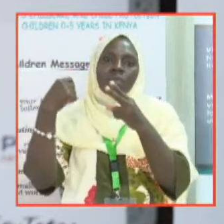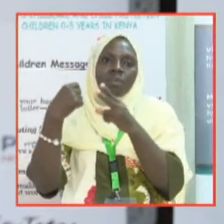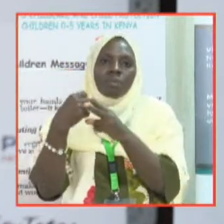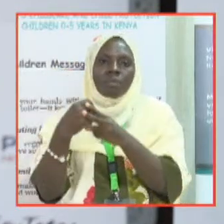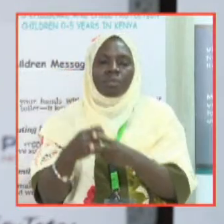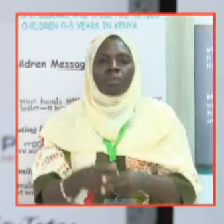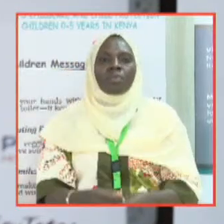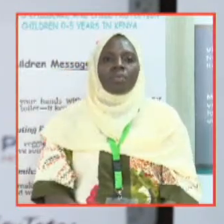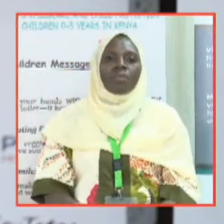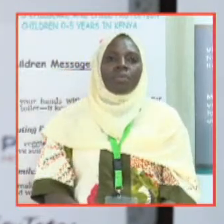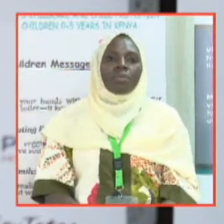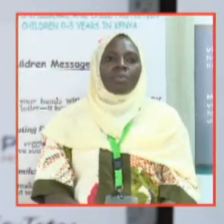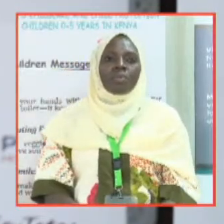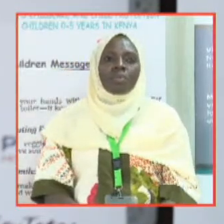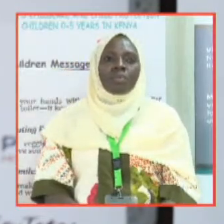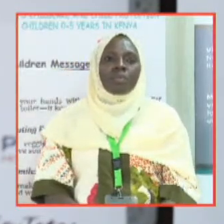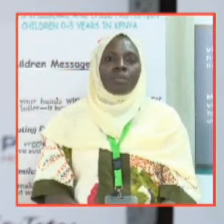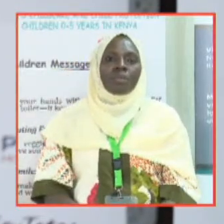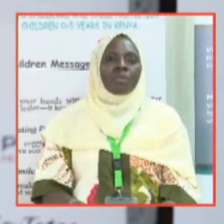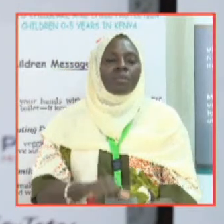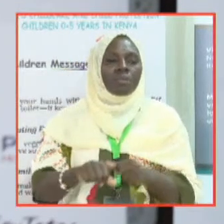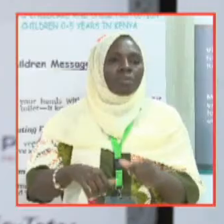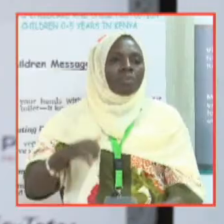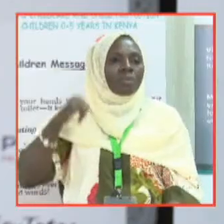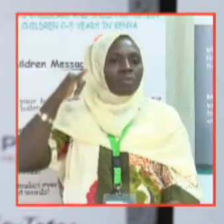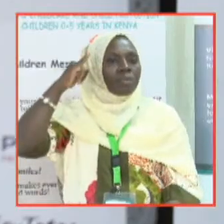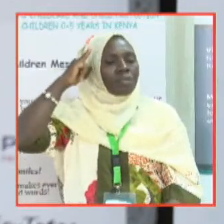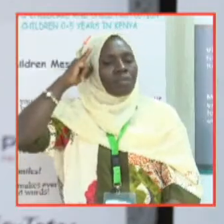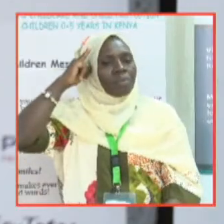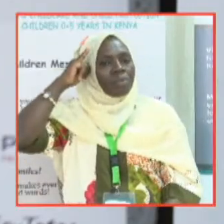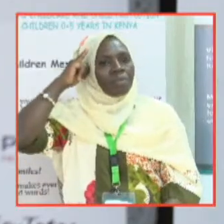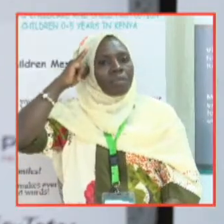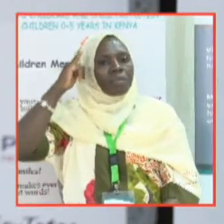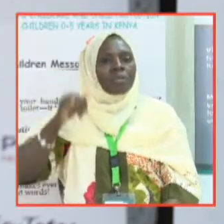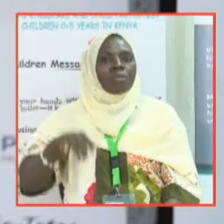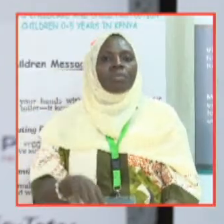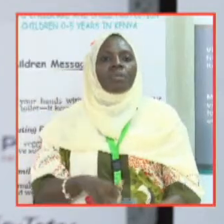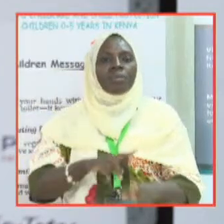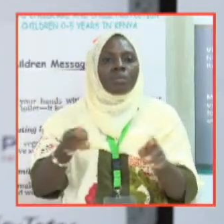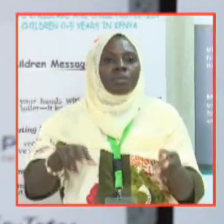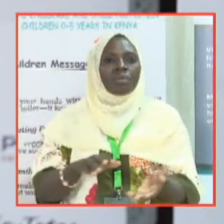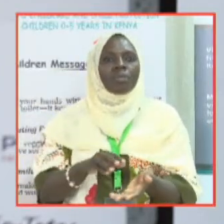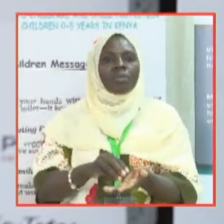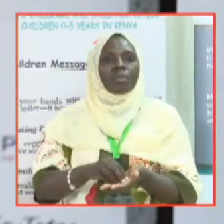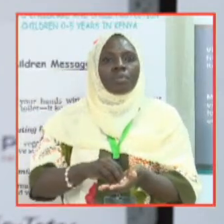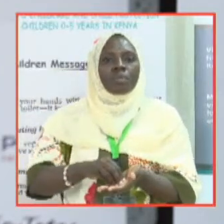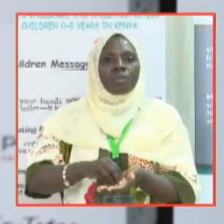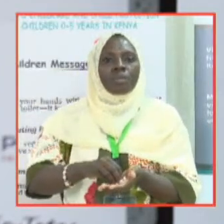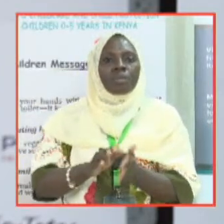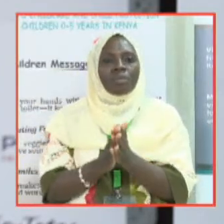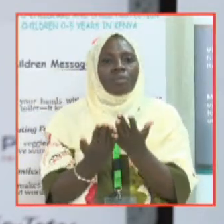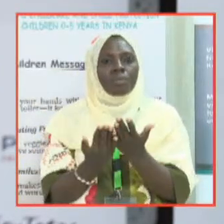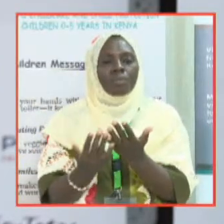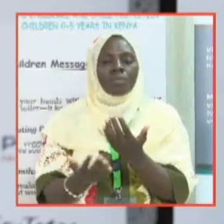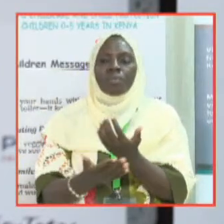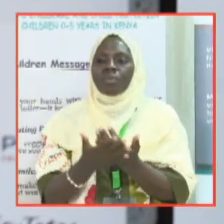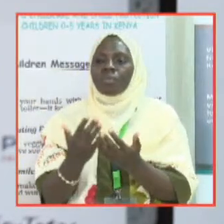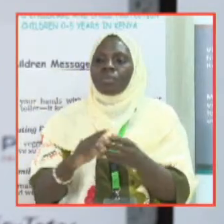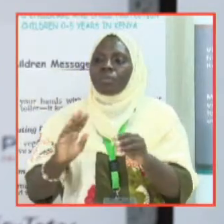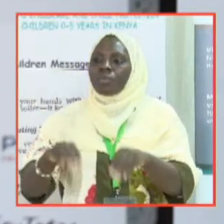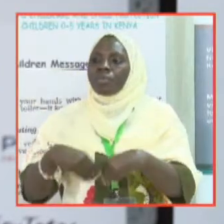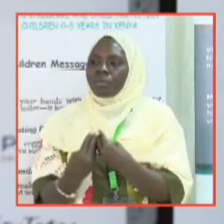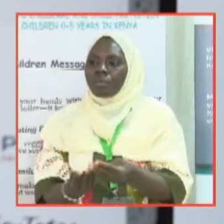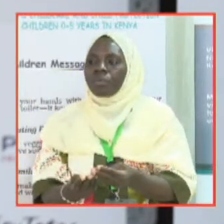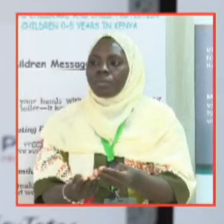sharing, storytelling, mobile toy libraries, use of local language, play groups for caregivers, and the like, they are